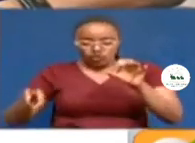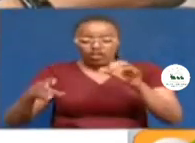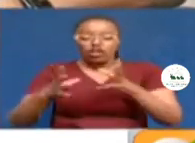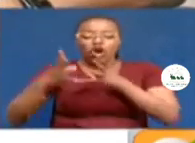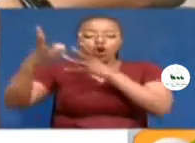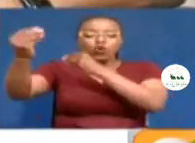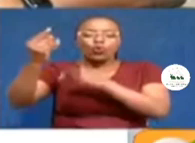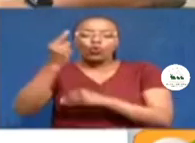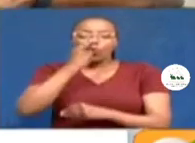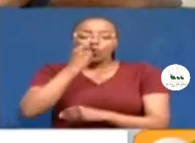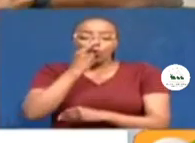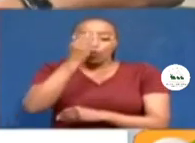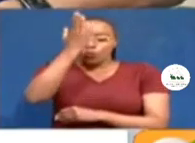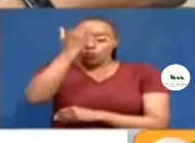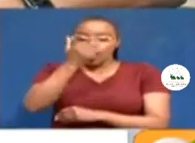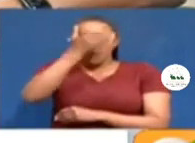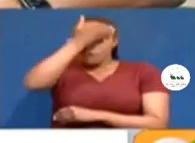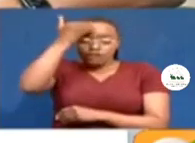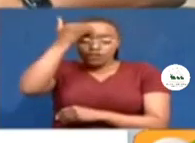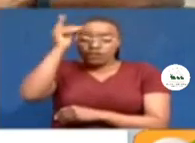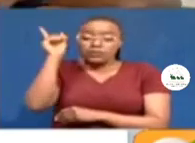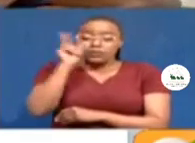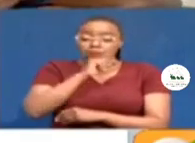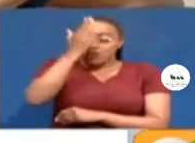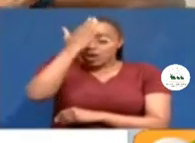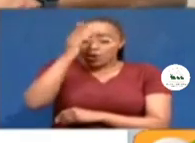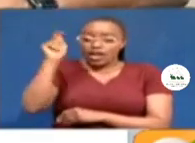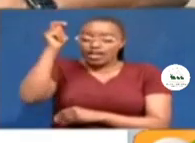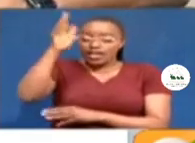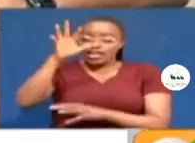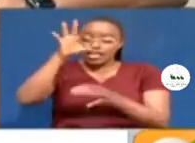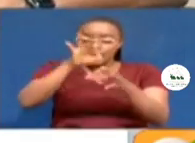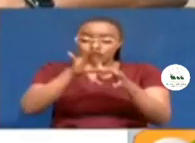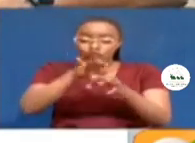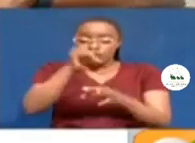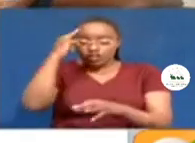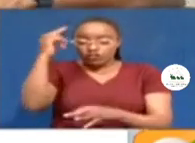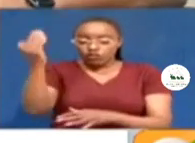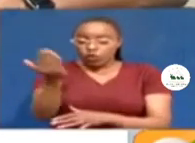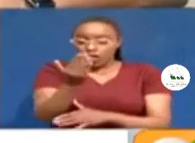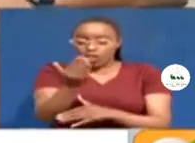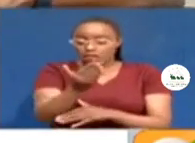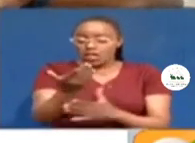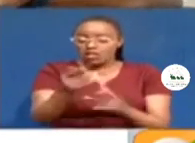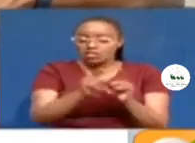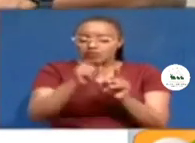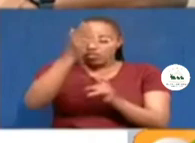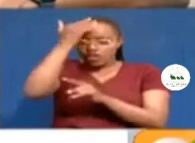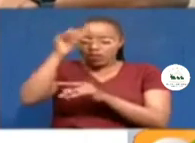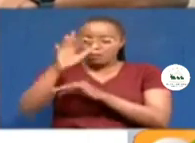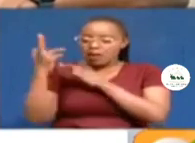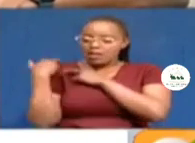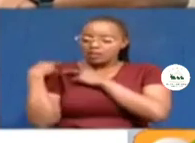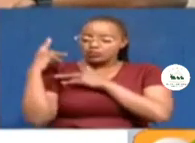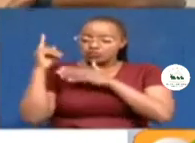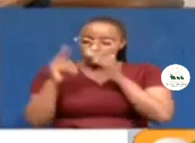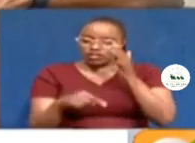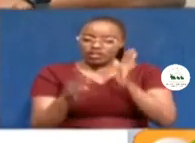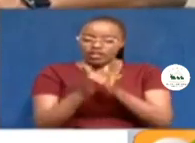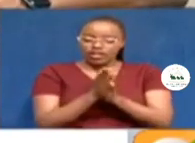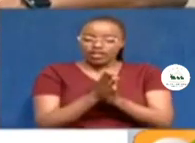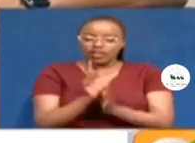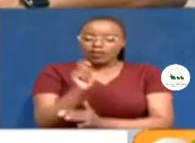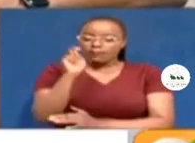go home. They have forgotten why Kenyans elected them. They have forgotten what their mandate is.